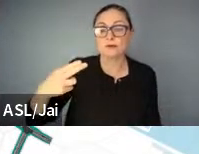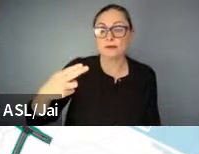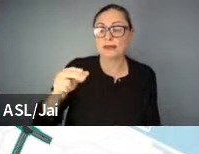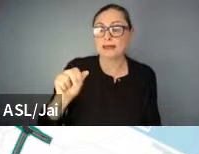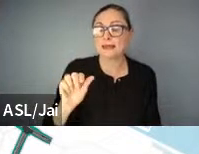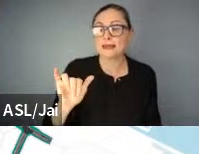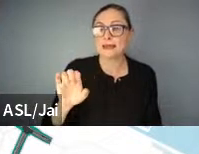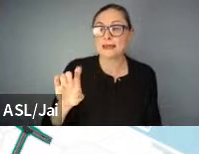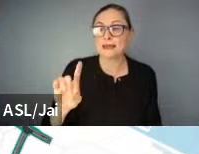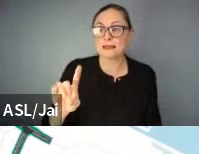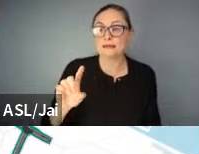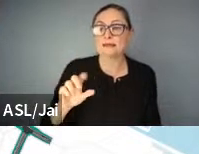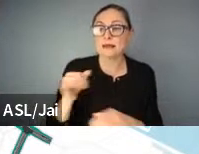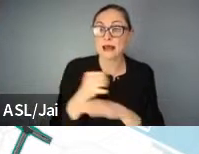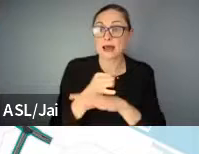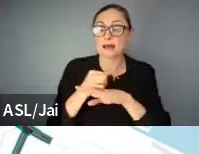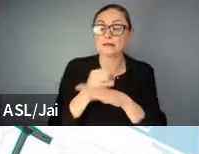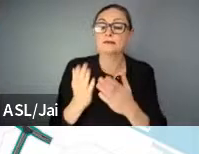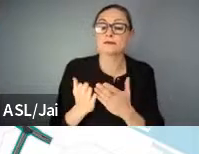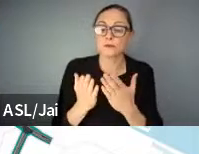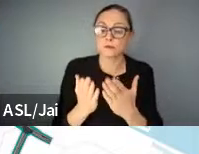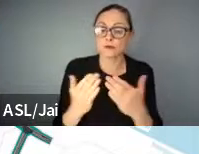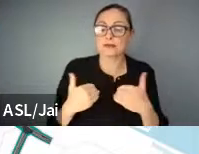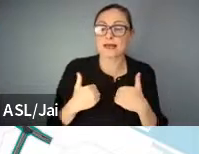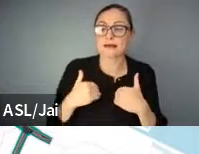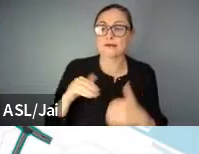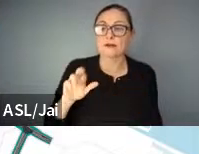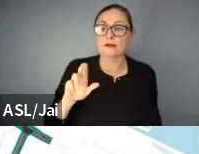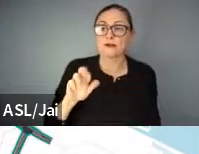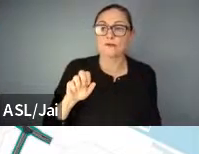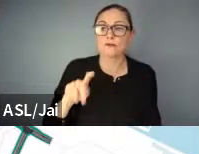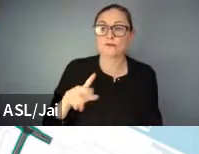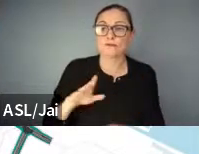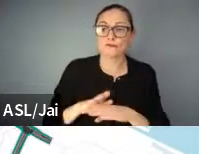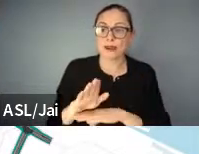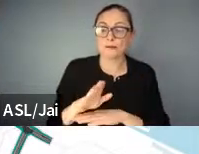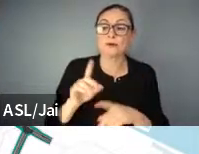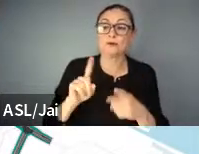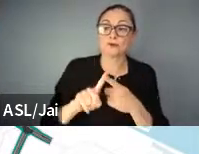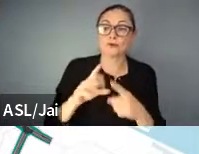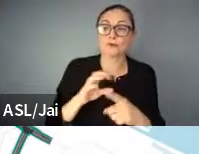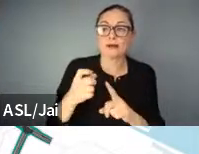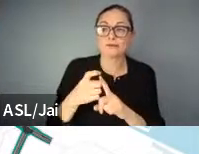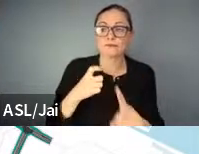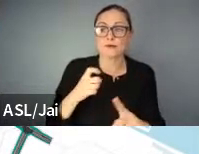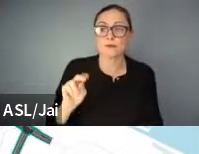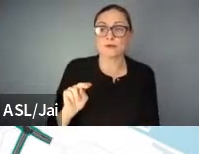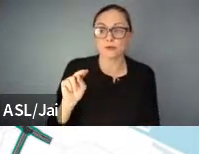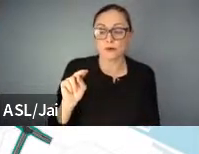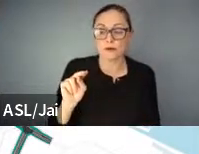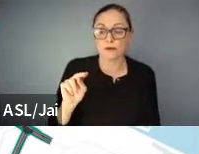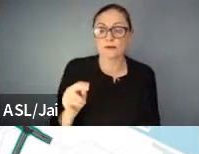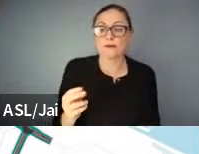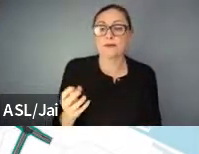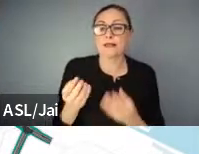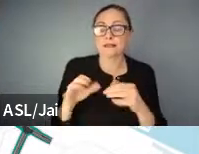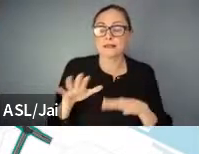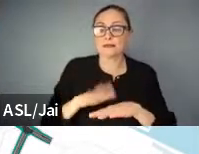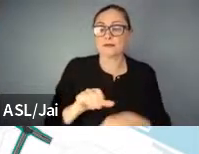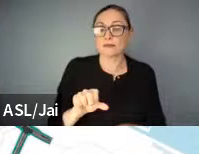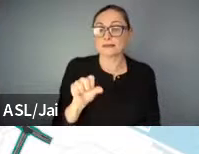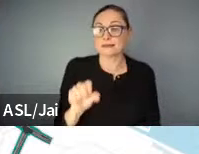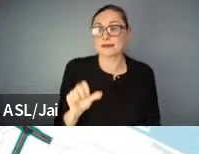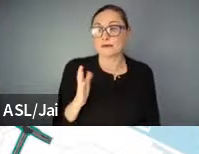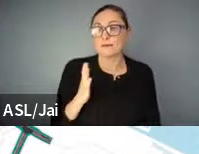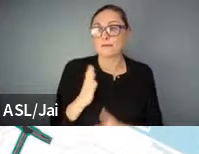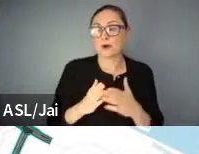Island is proposed to have ramps to and from the north that land on the south side of the island